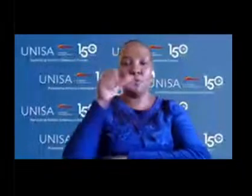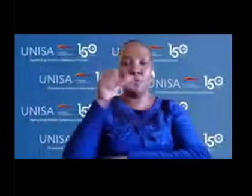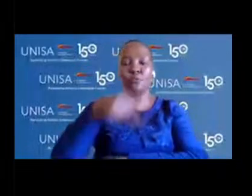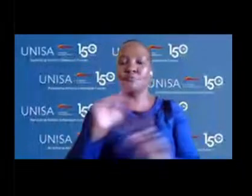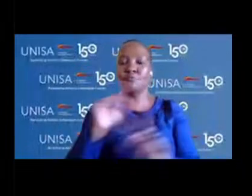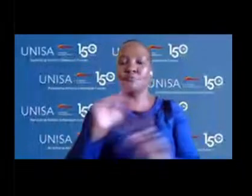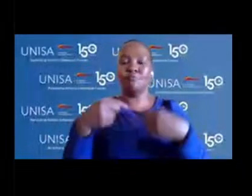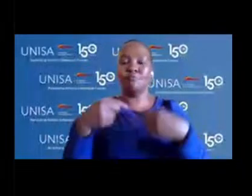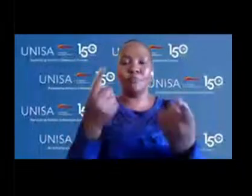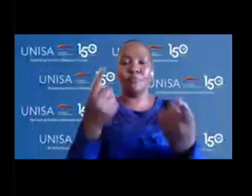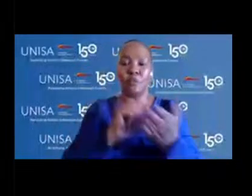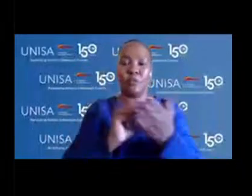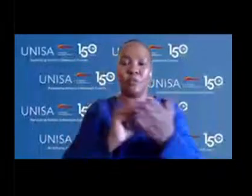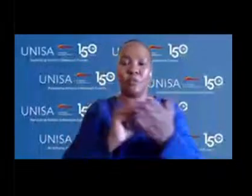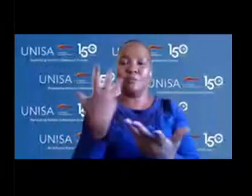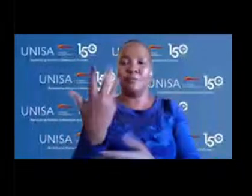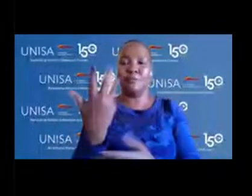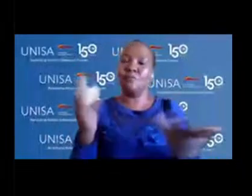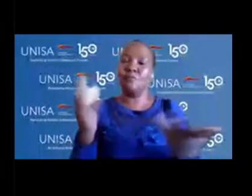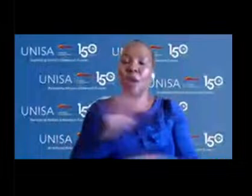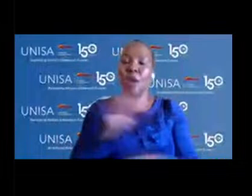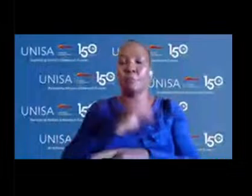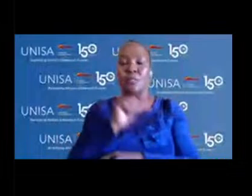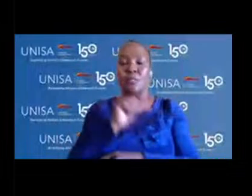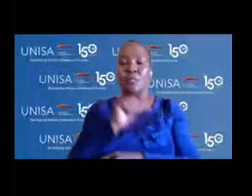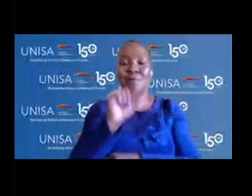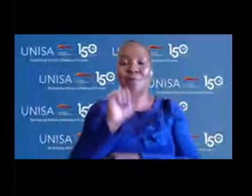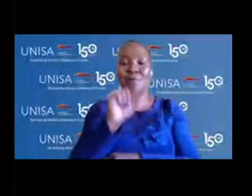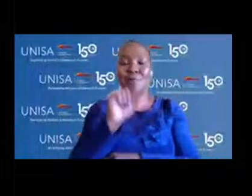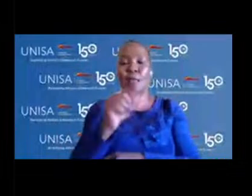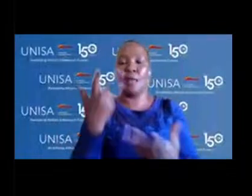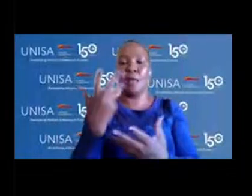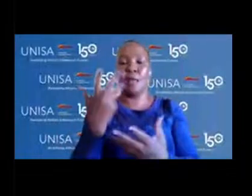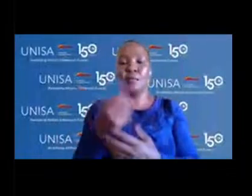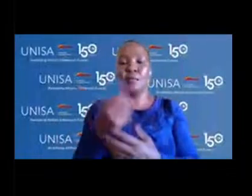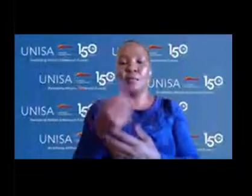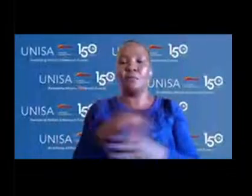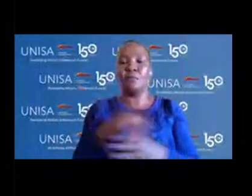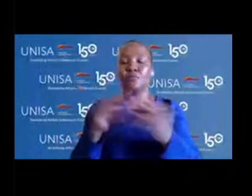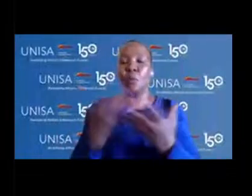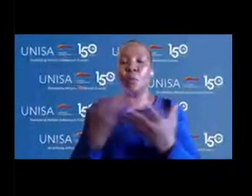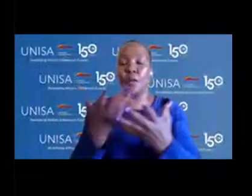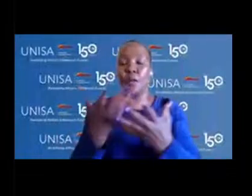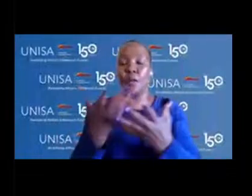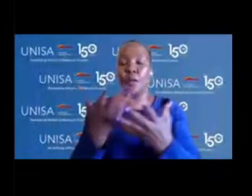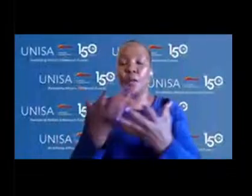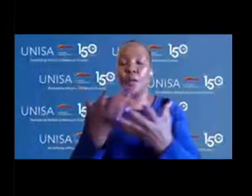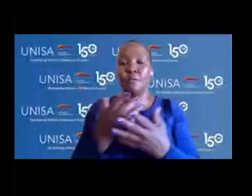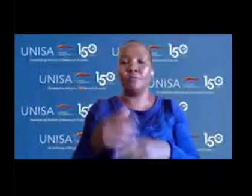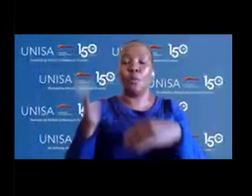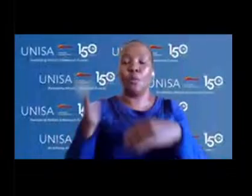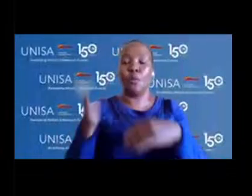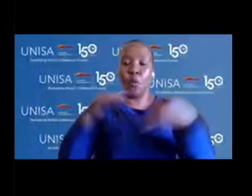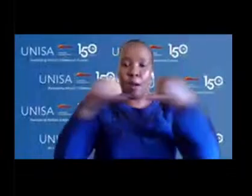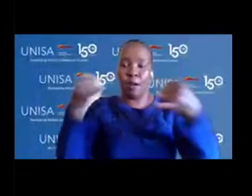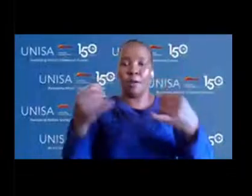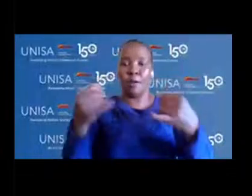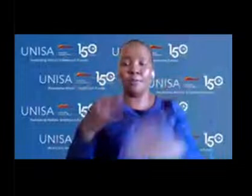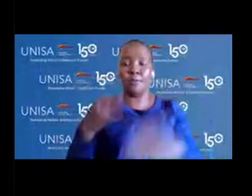your MCQs, because your MCQs, it must be completed direct on the online